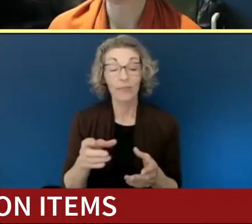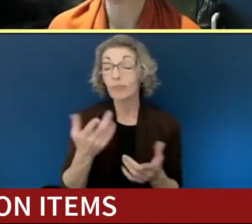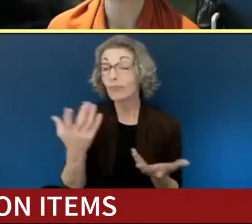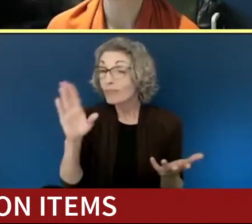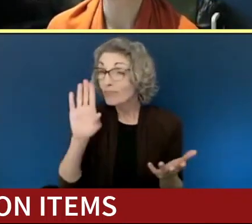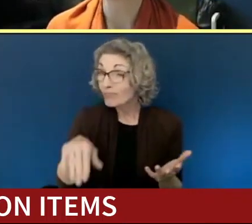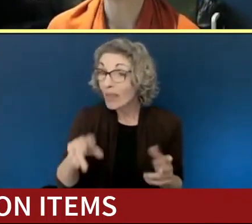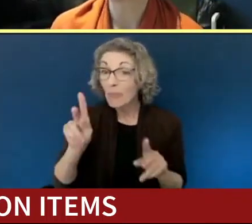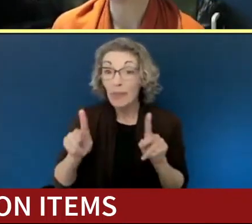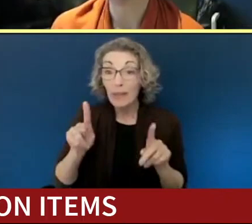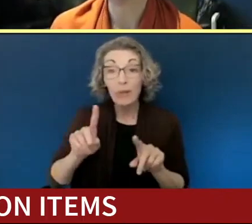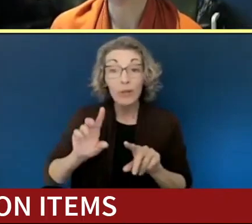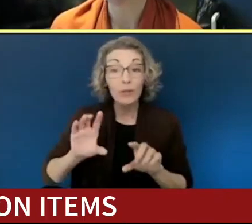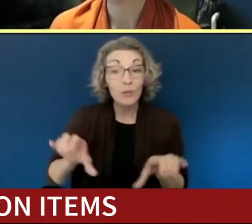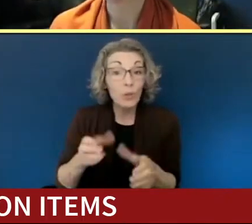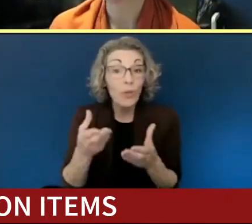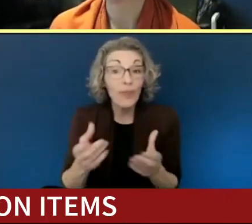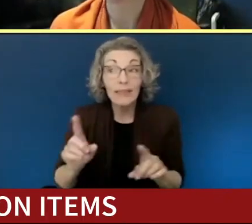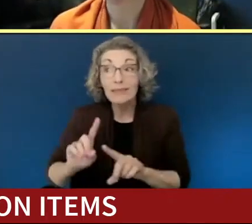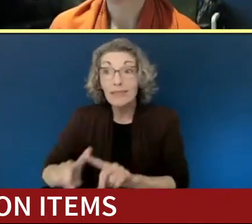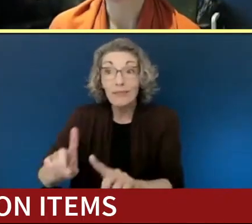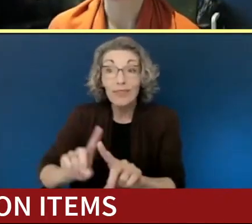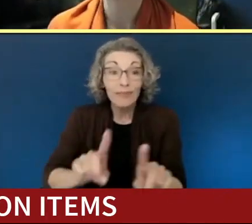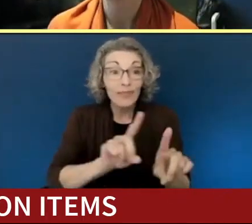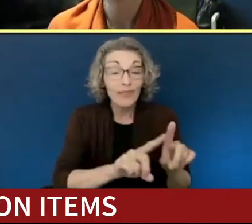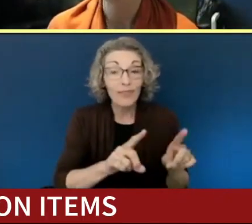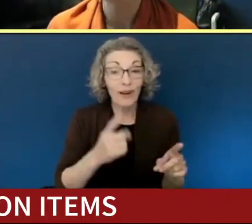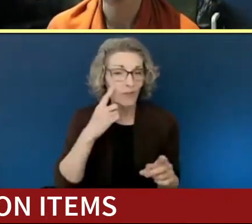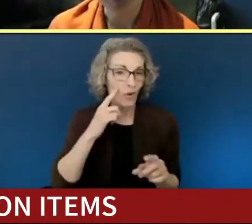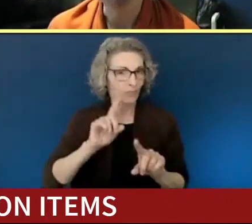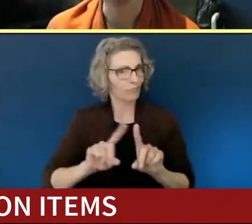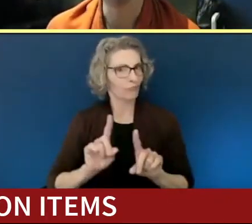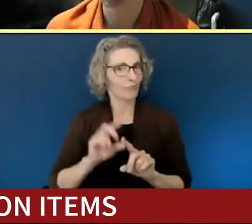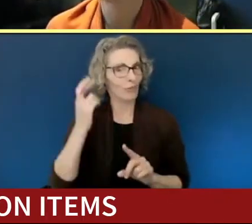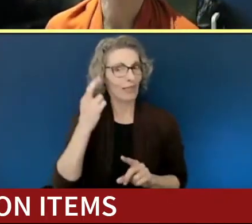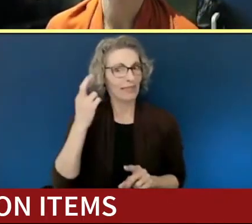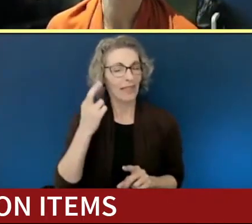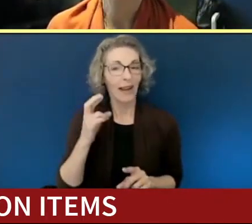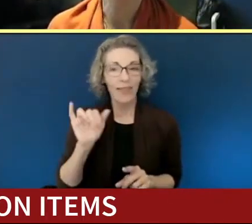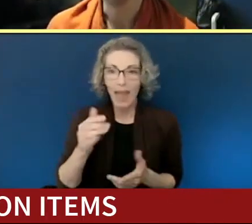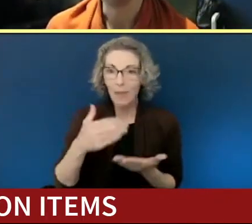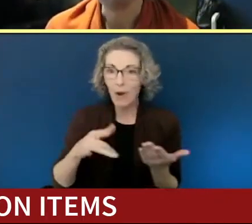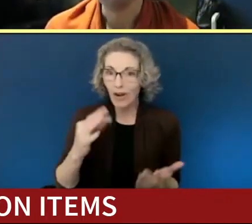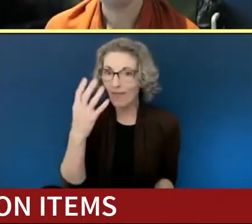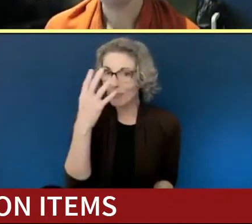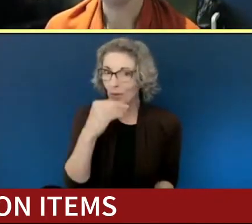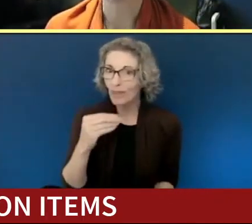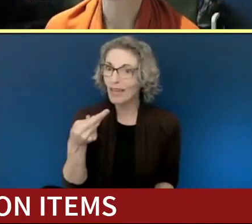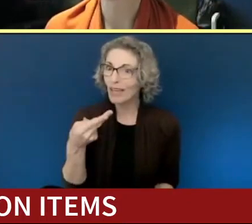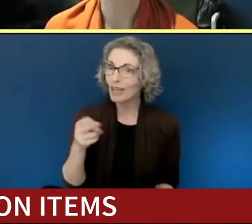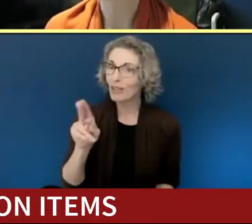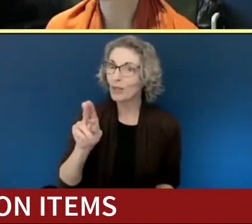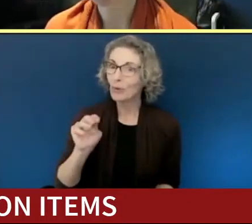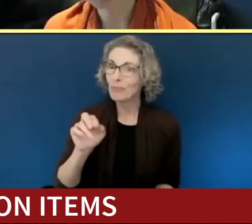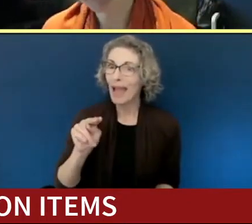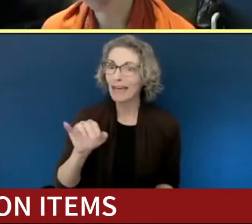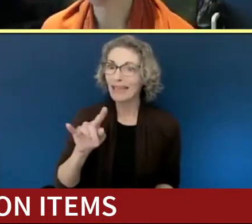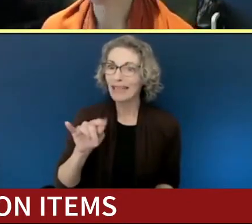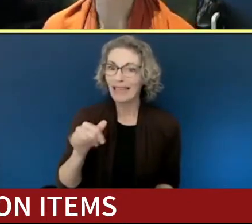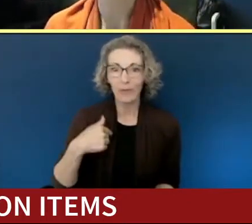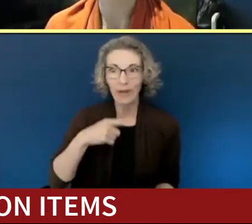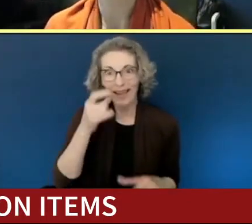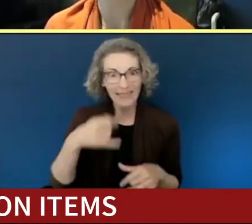things differently for a wide variety of reasons, and that's part of the beauty of humanity. And so I think